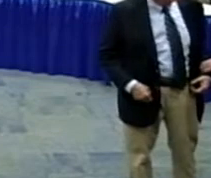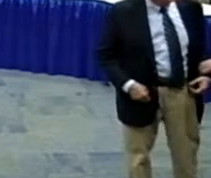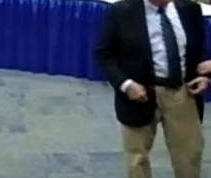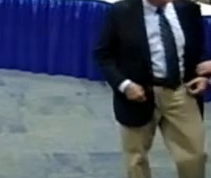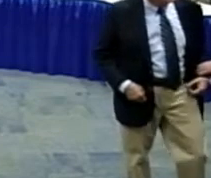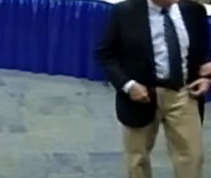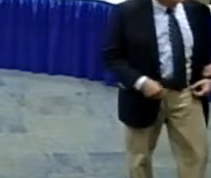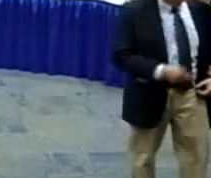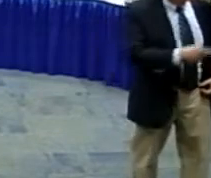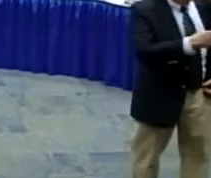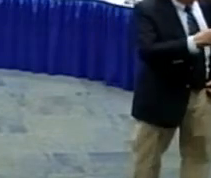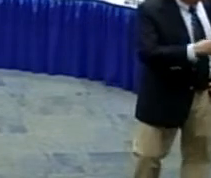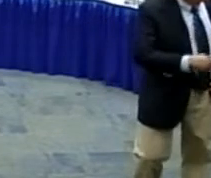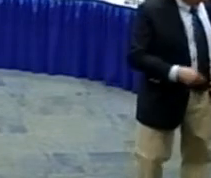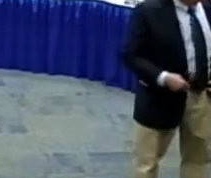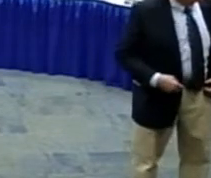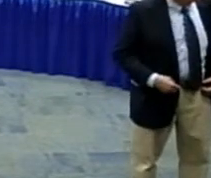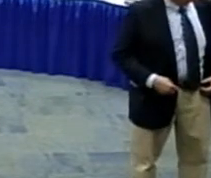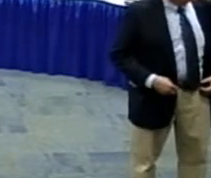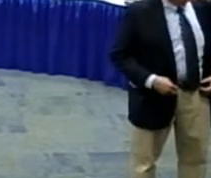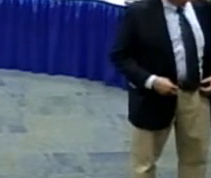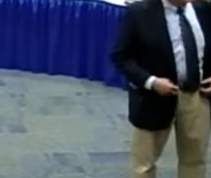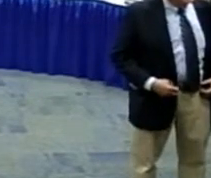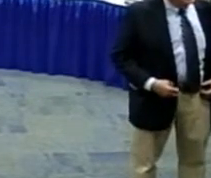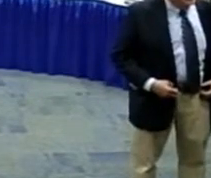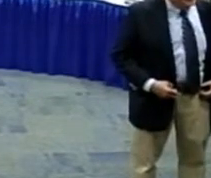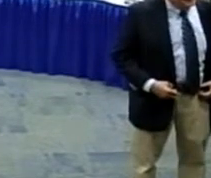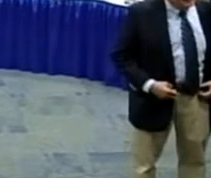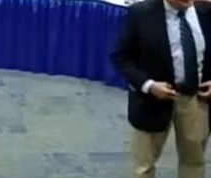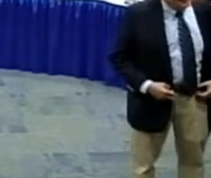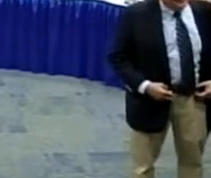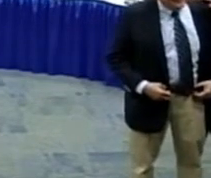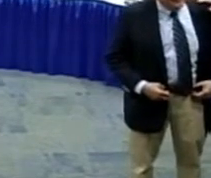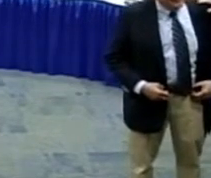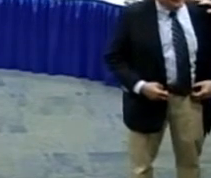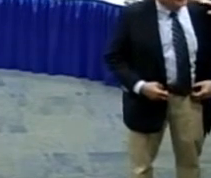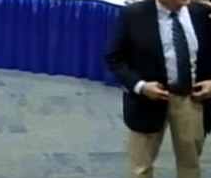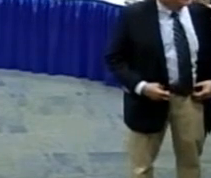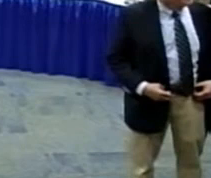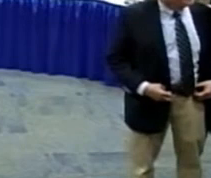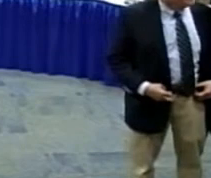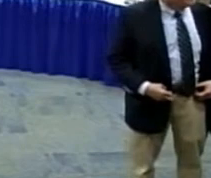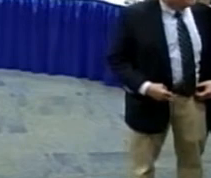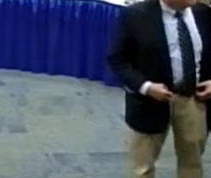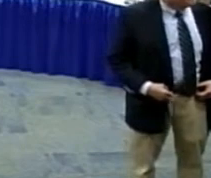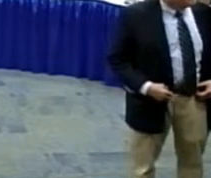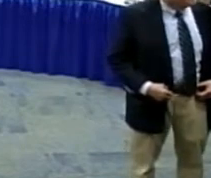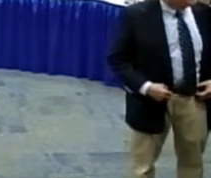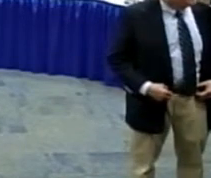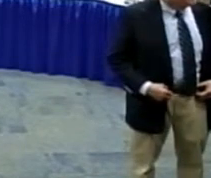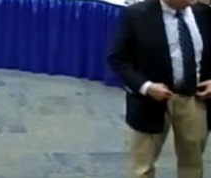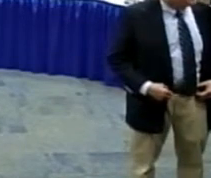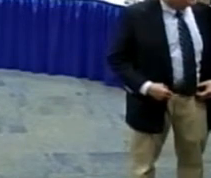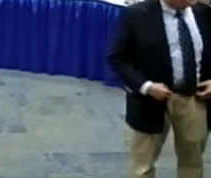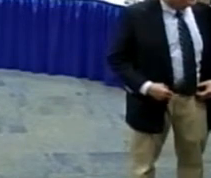It was fair. I mean, I went and opened those doors. I could barely feel anything anyway.